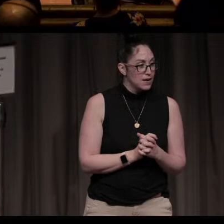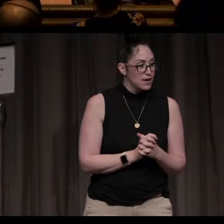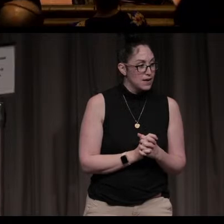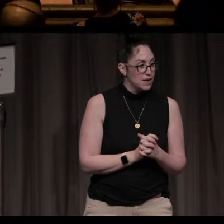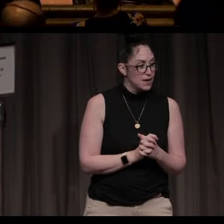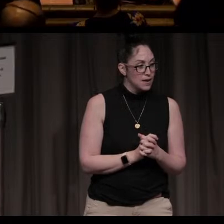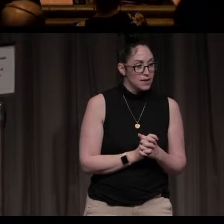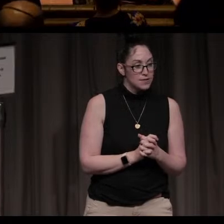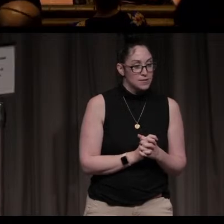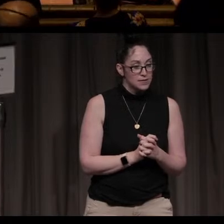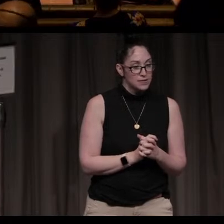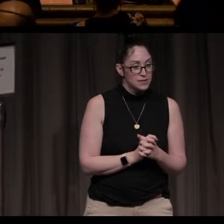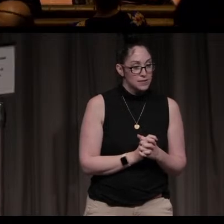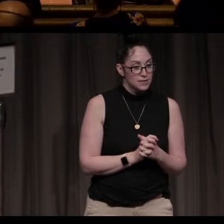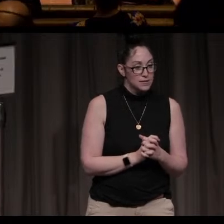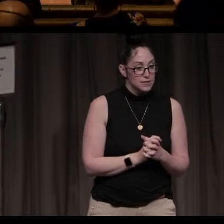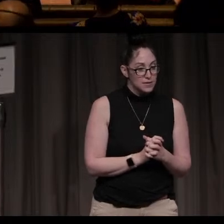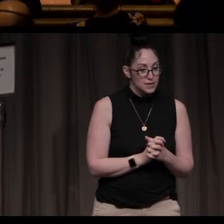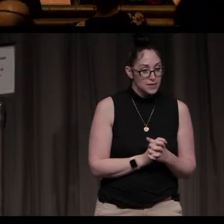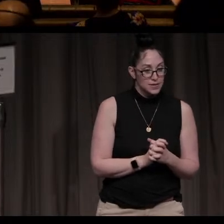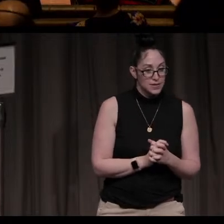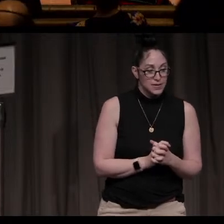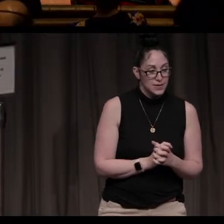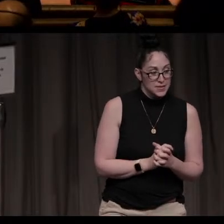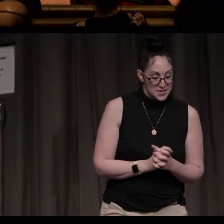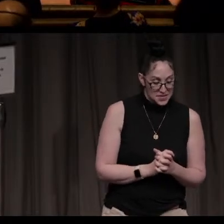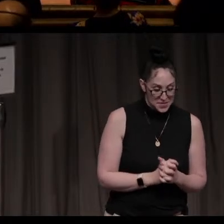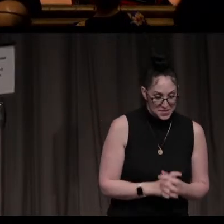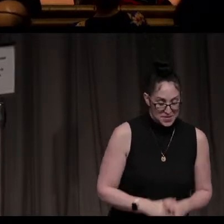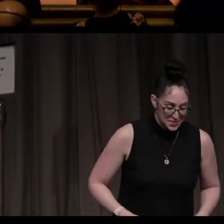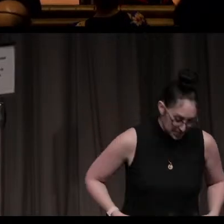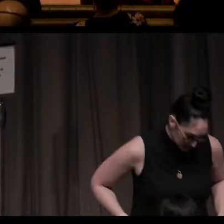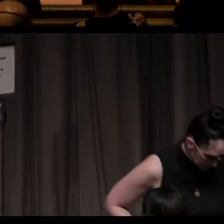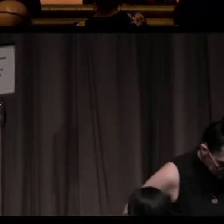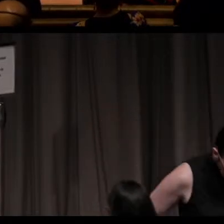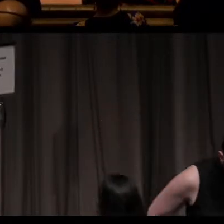everything we are...